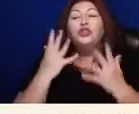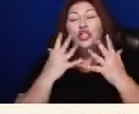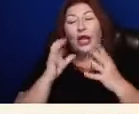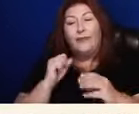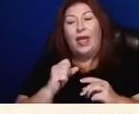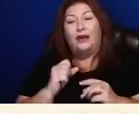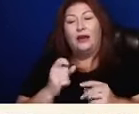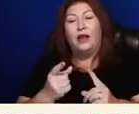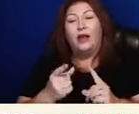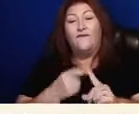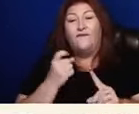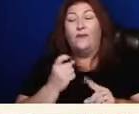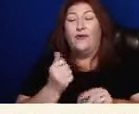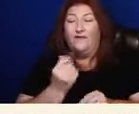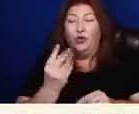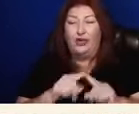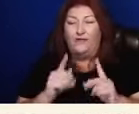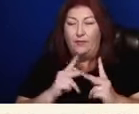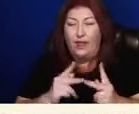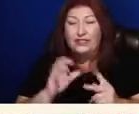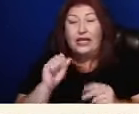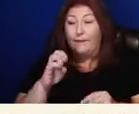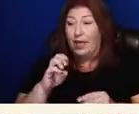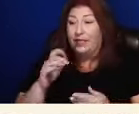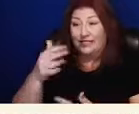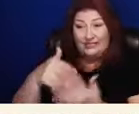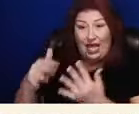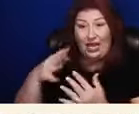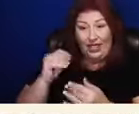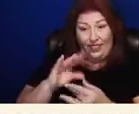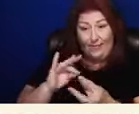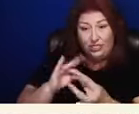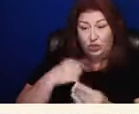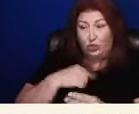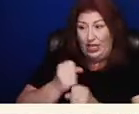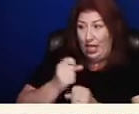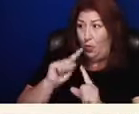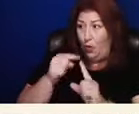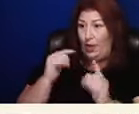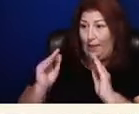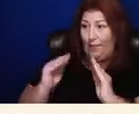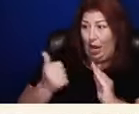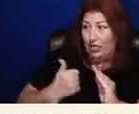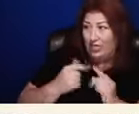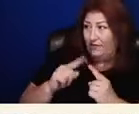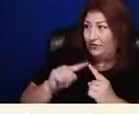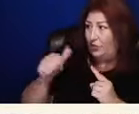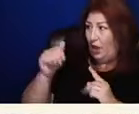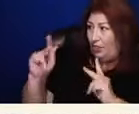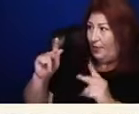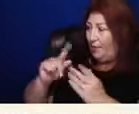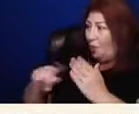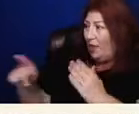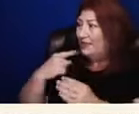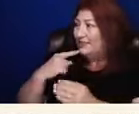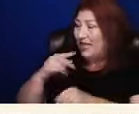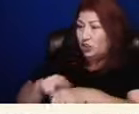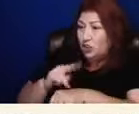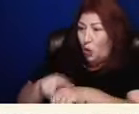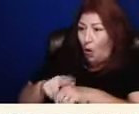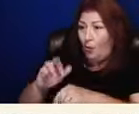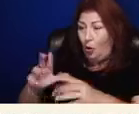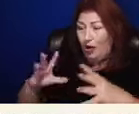different places. It can come from society and the message that we get when we compare ourselves to whatever society says is normal or